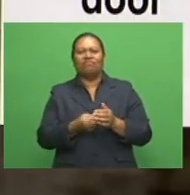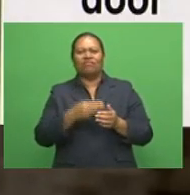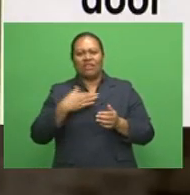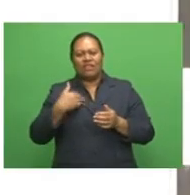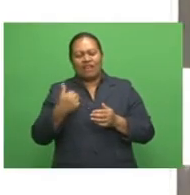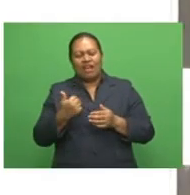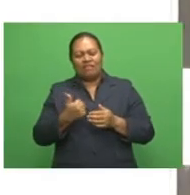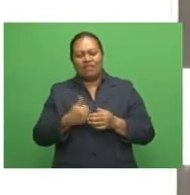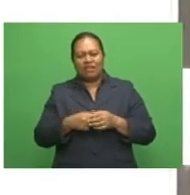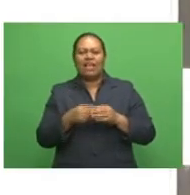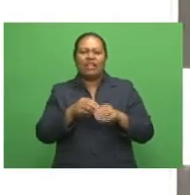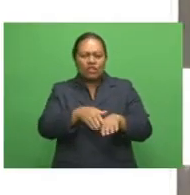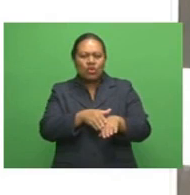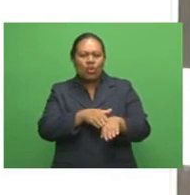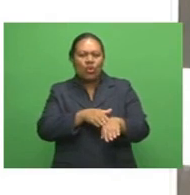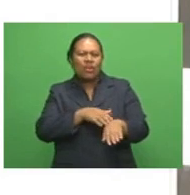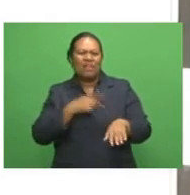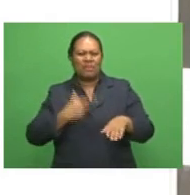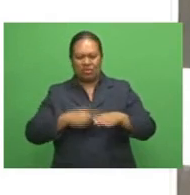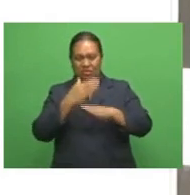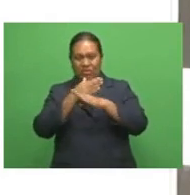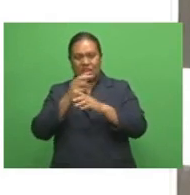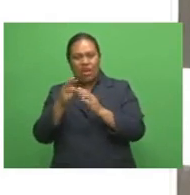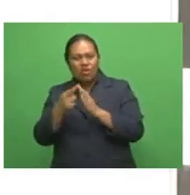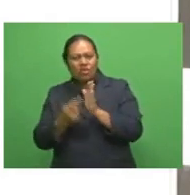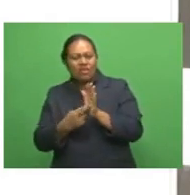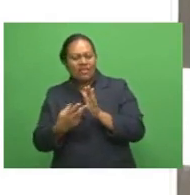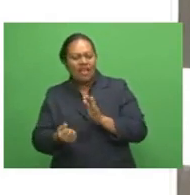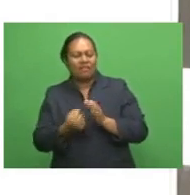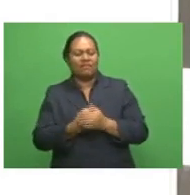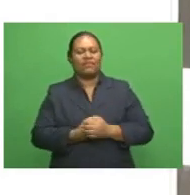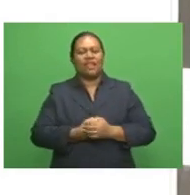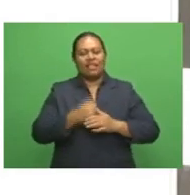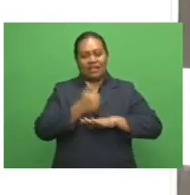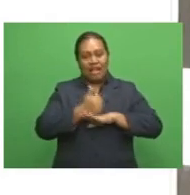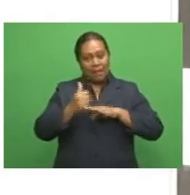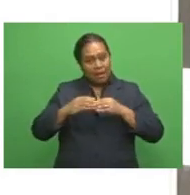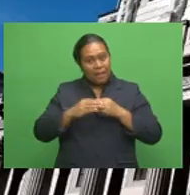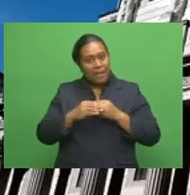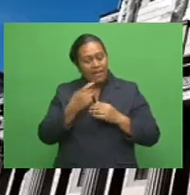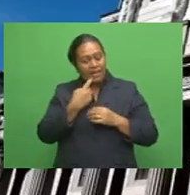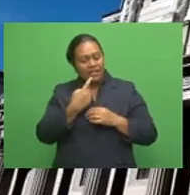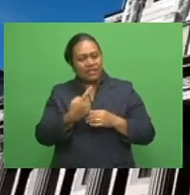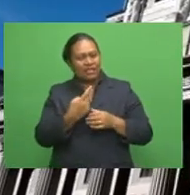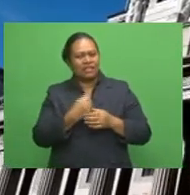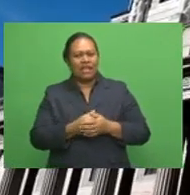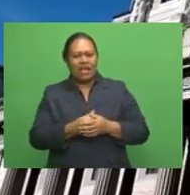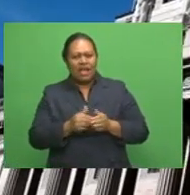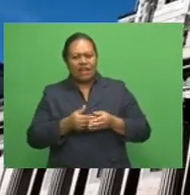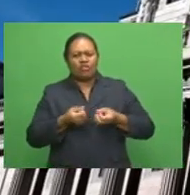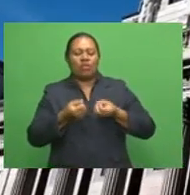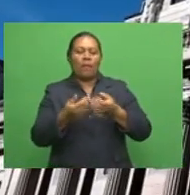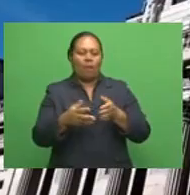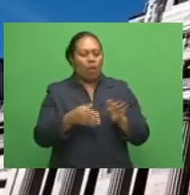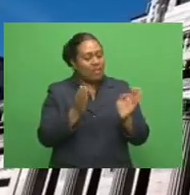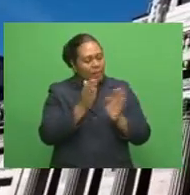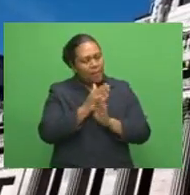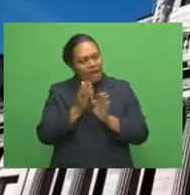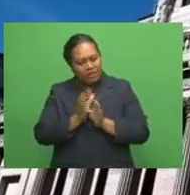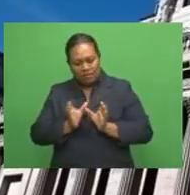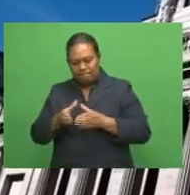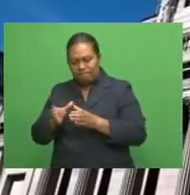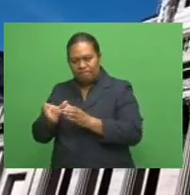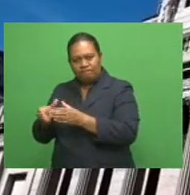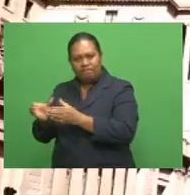limited relaxation of lockdown rules. The Bank of England's chief economist, Andy Haldane, has pointed to private sector data suggesting